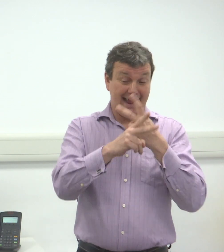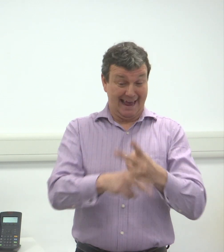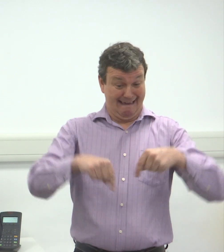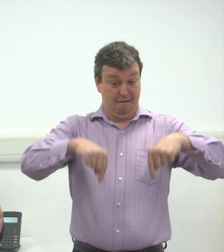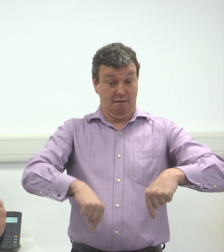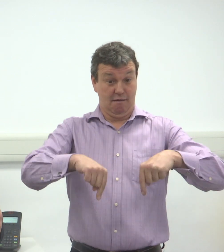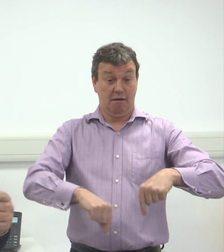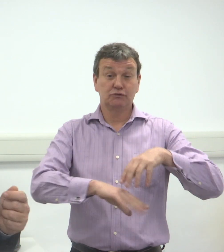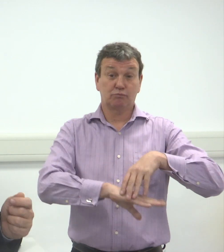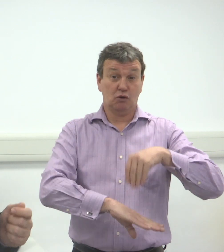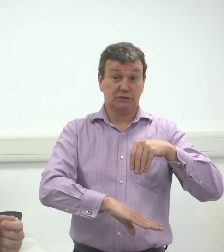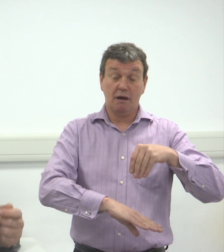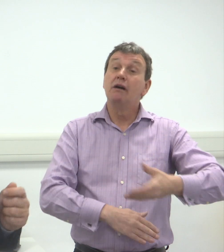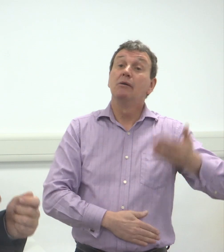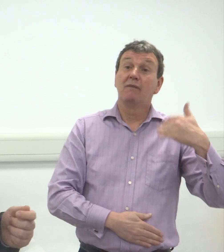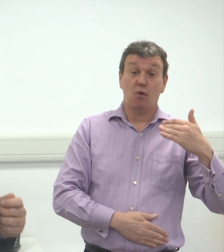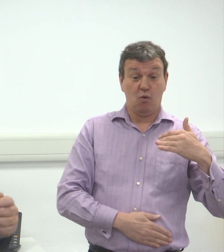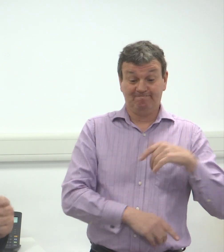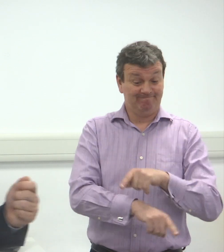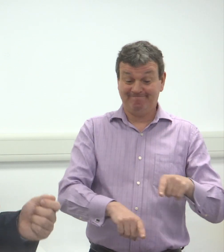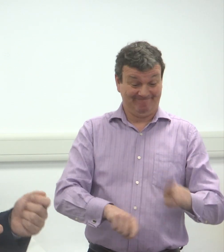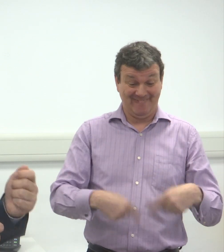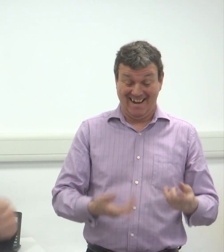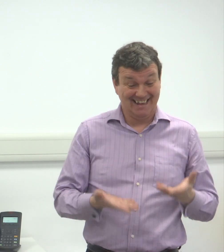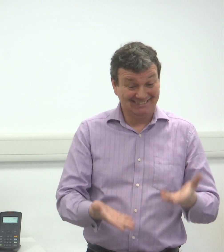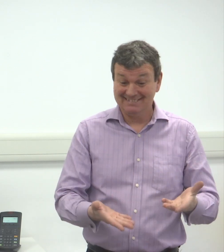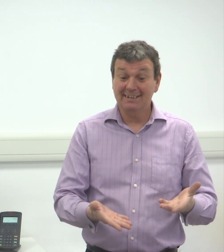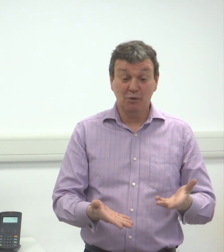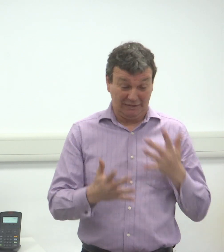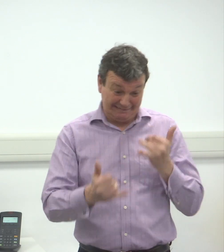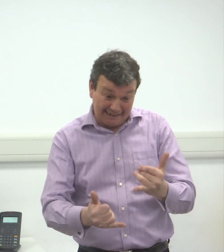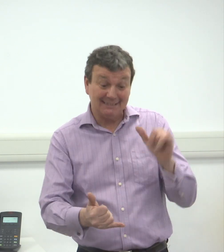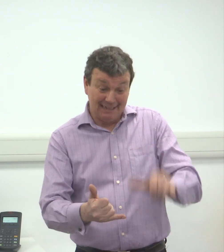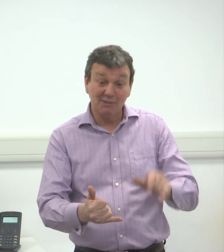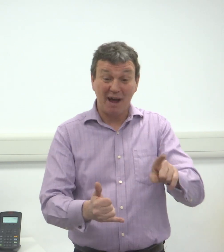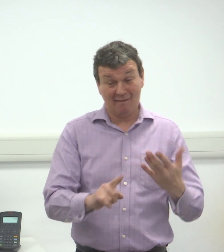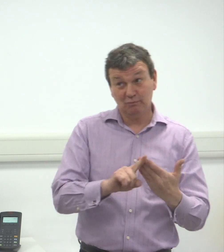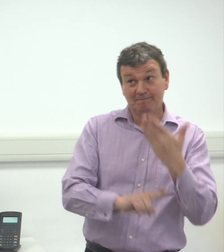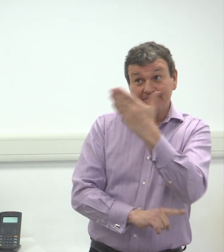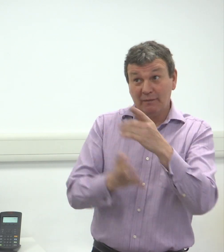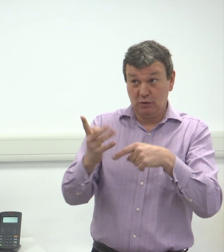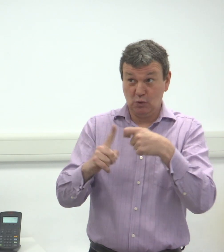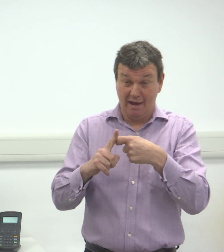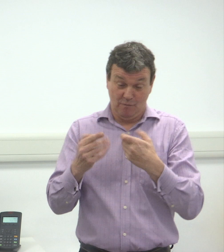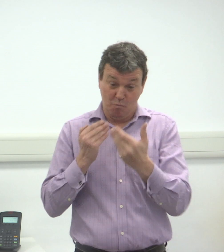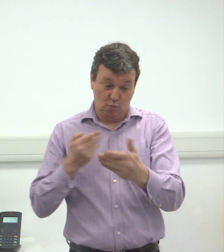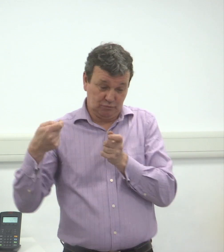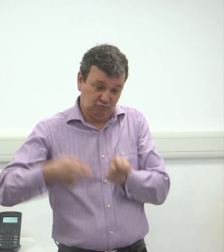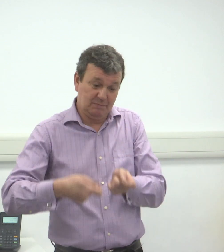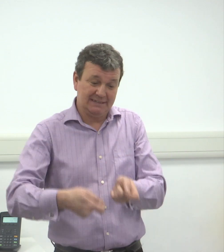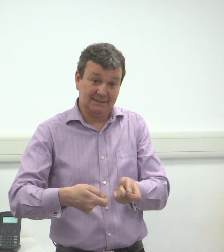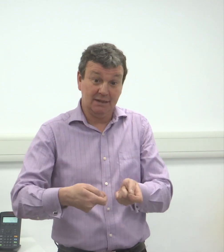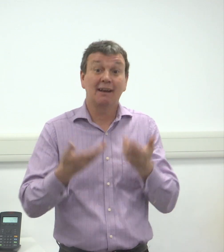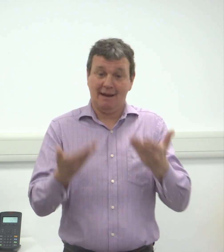having to, as it was in the past, more frequently refer them on to the UK for investigations.